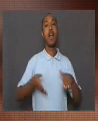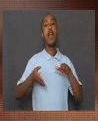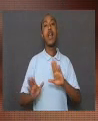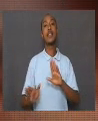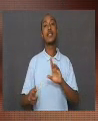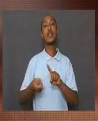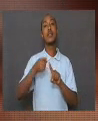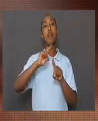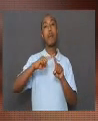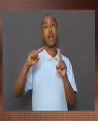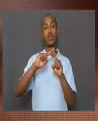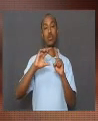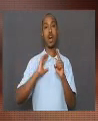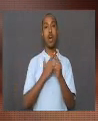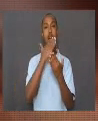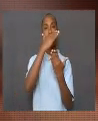Let's get back to our lesson.